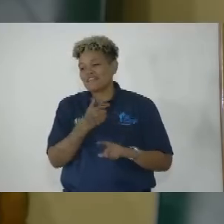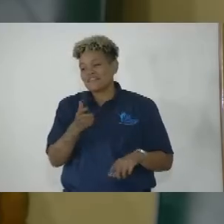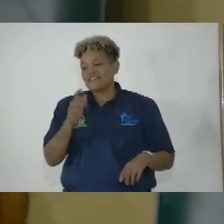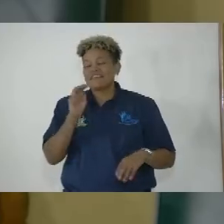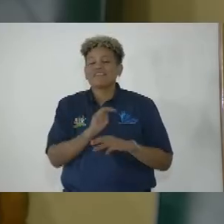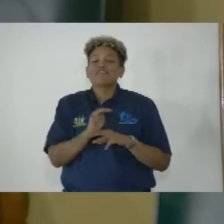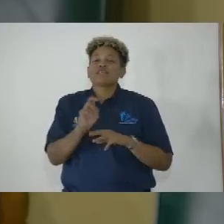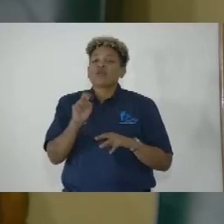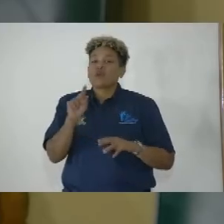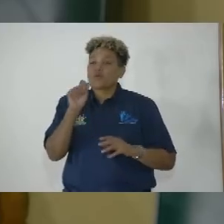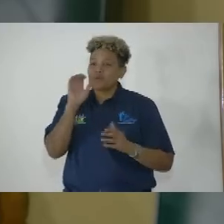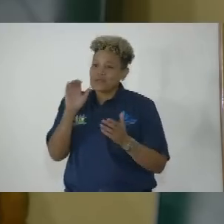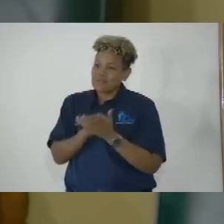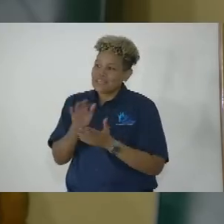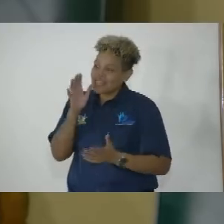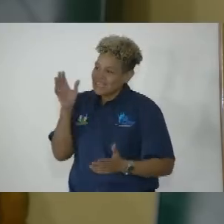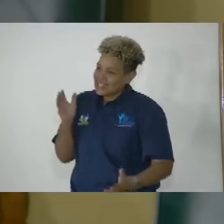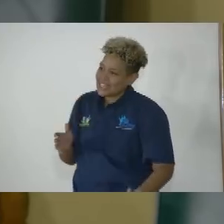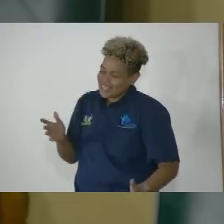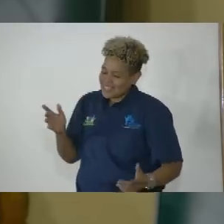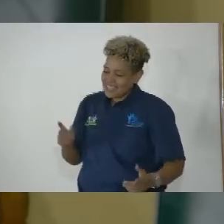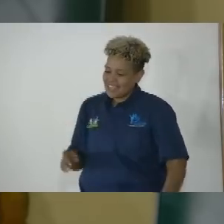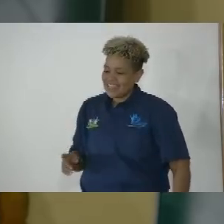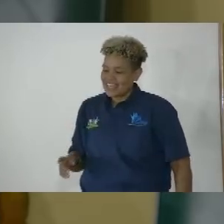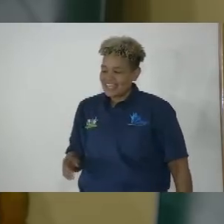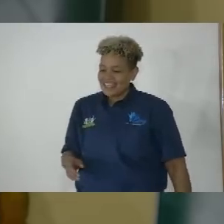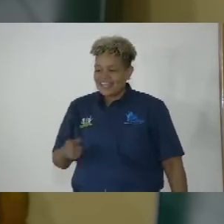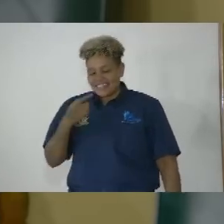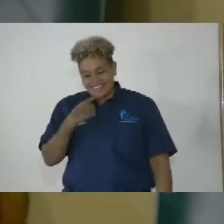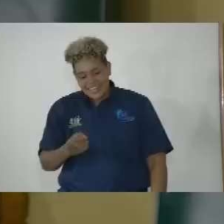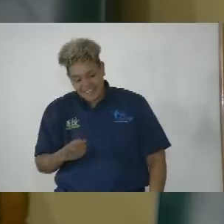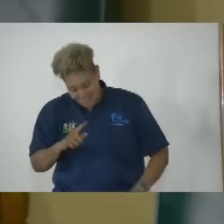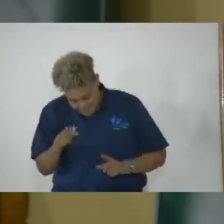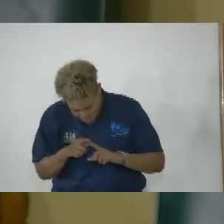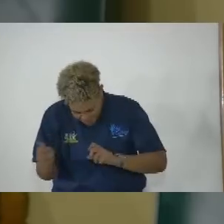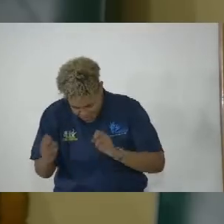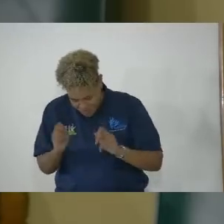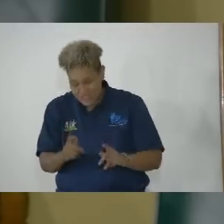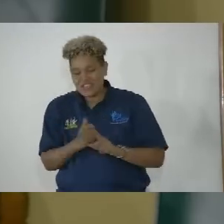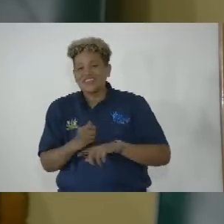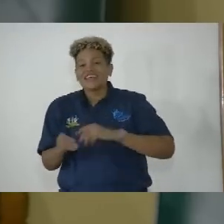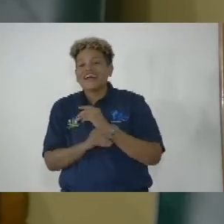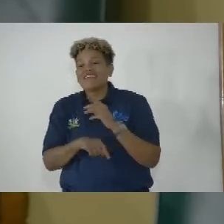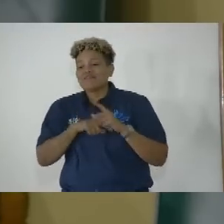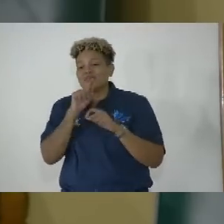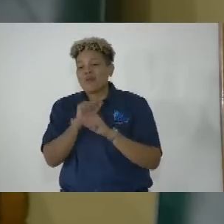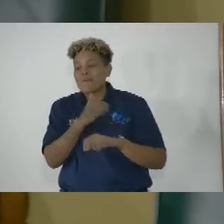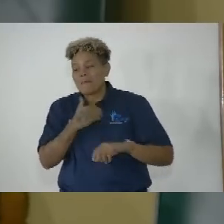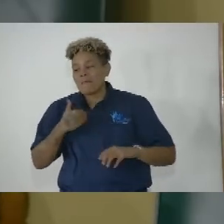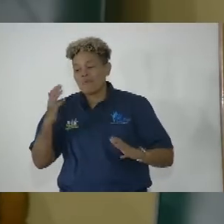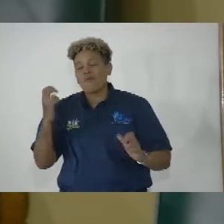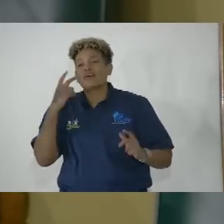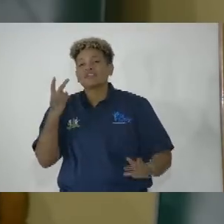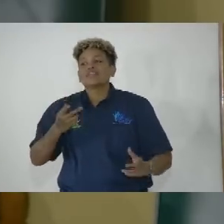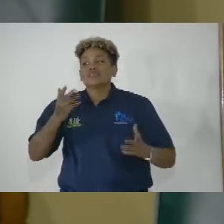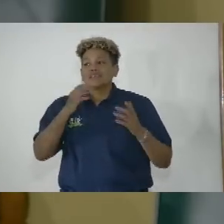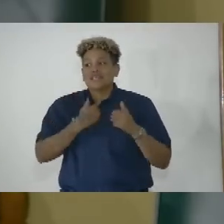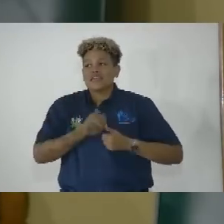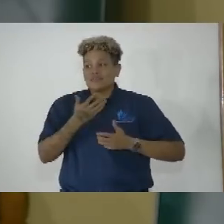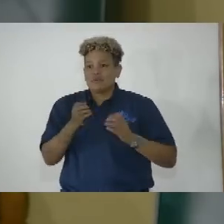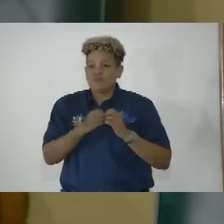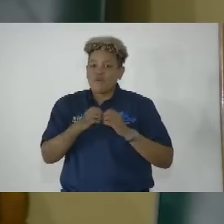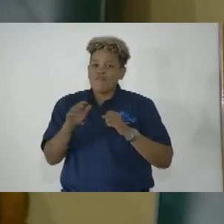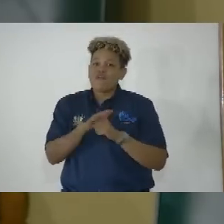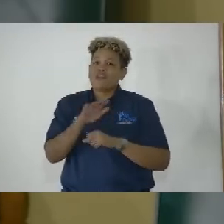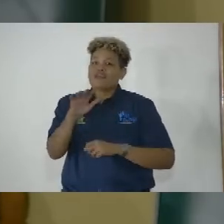Minister Samuda in his absence, sir. And to say when he returns, I'm sure members will want to express more fully